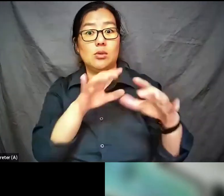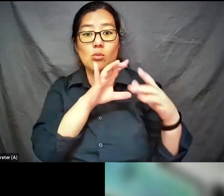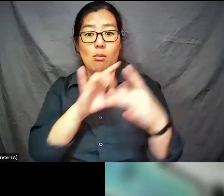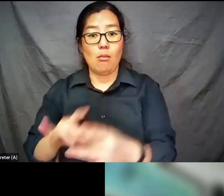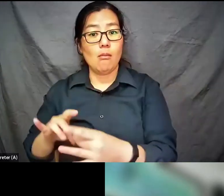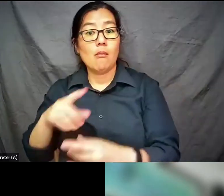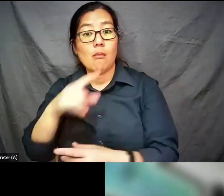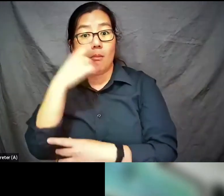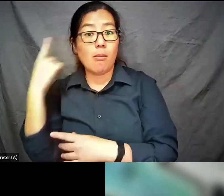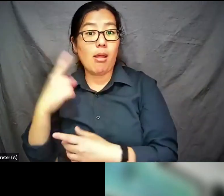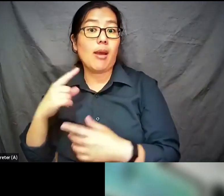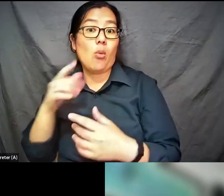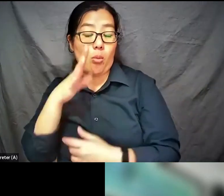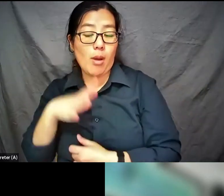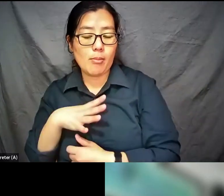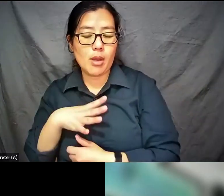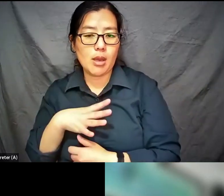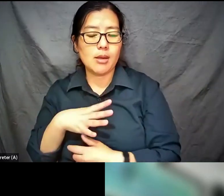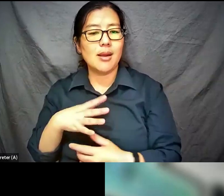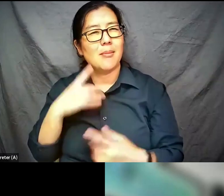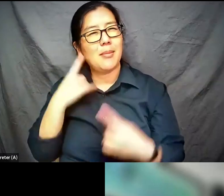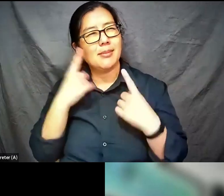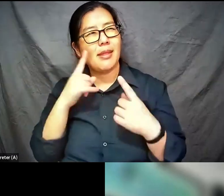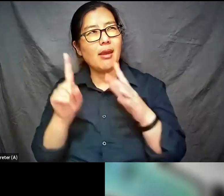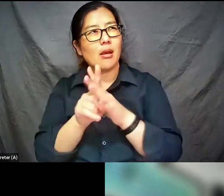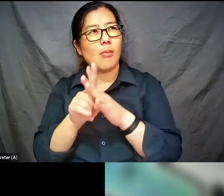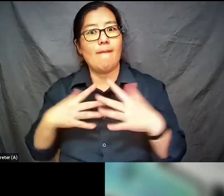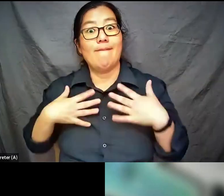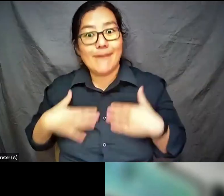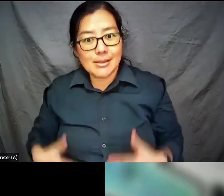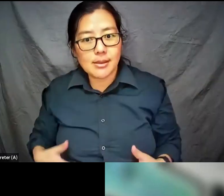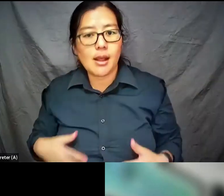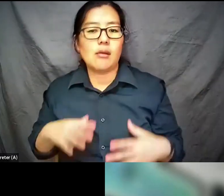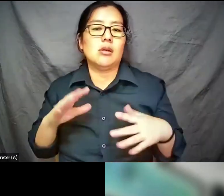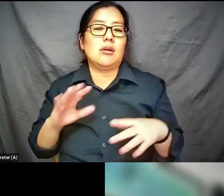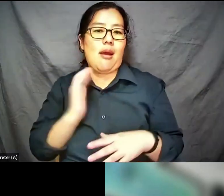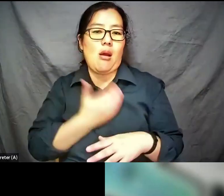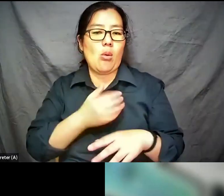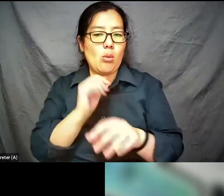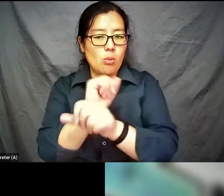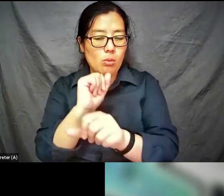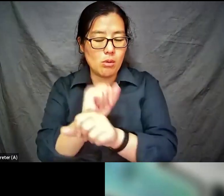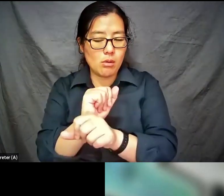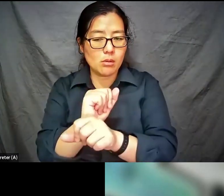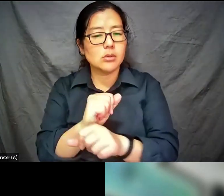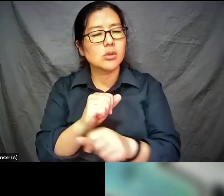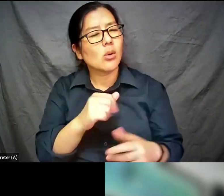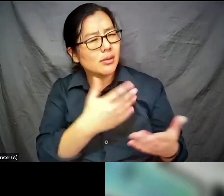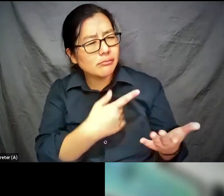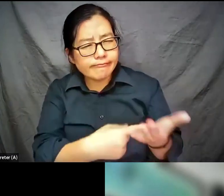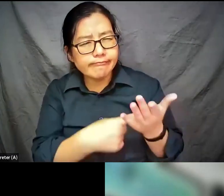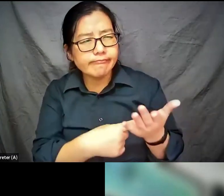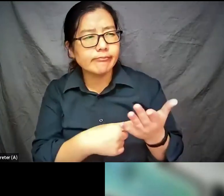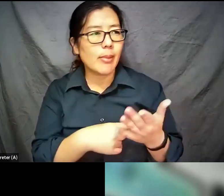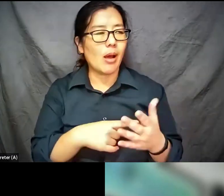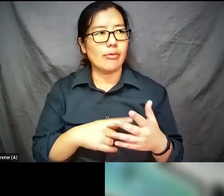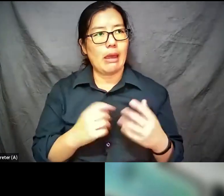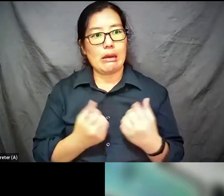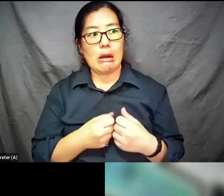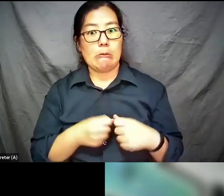but it means so much more to me than something to study. Like, this is also my lived reality. So